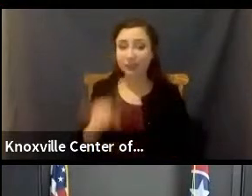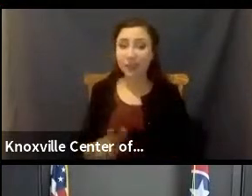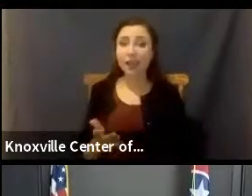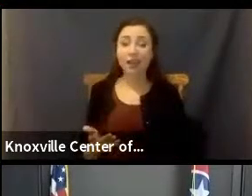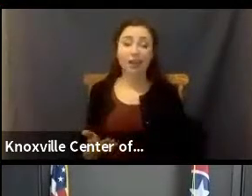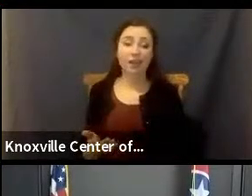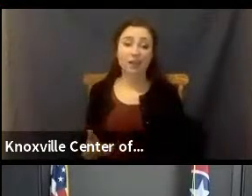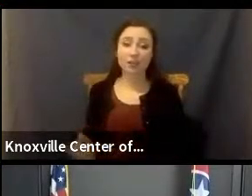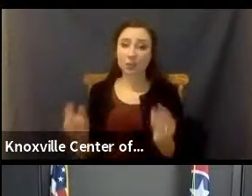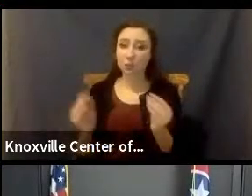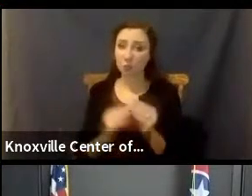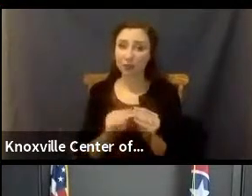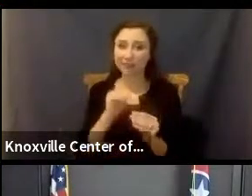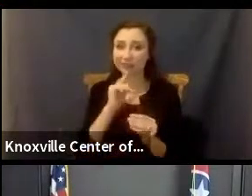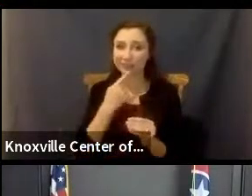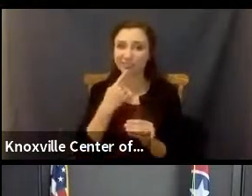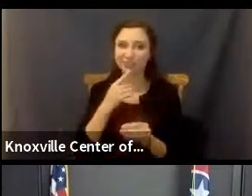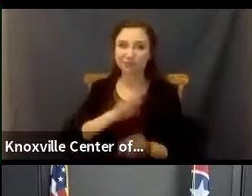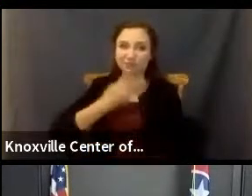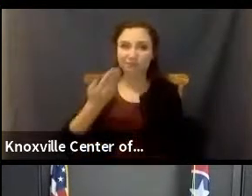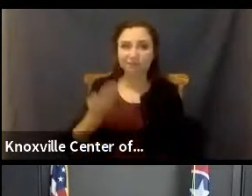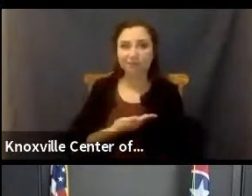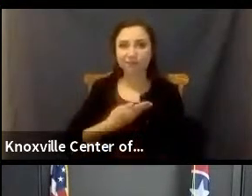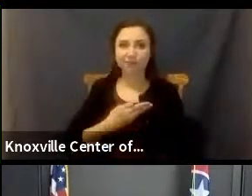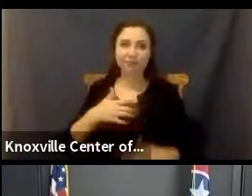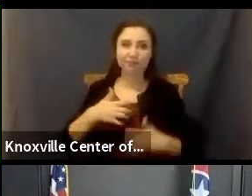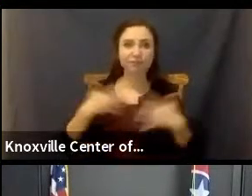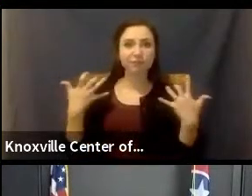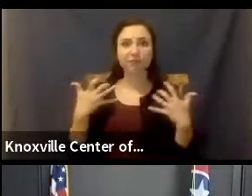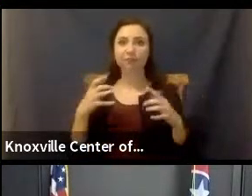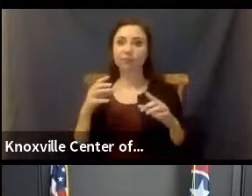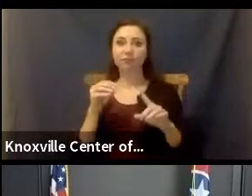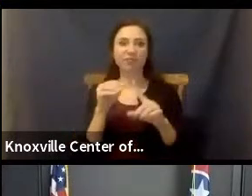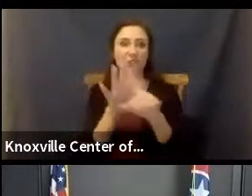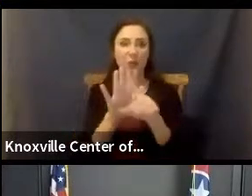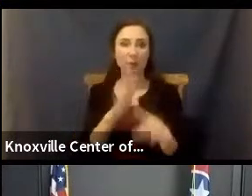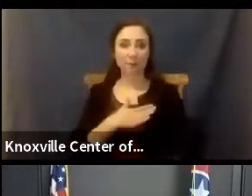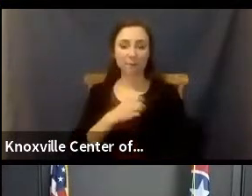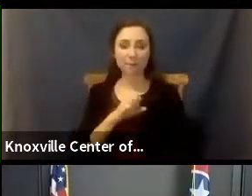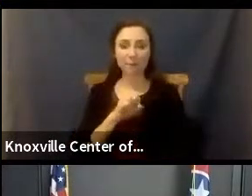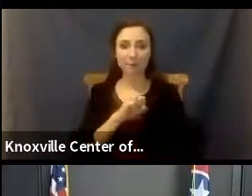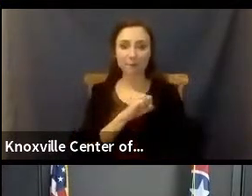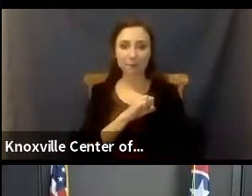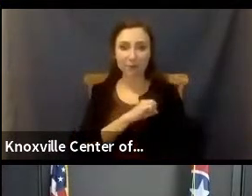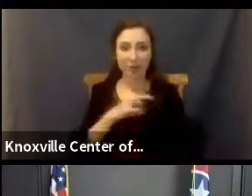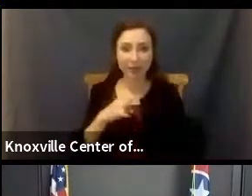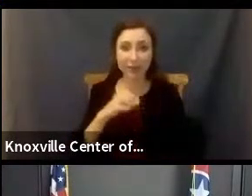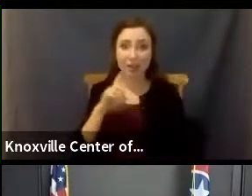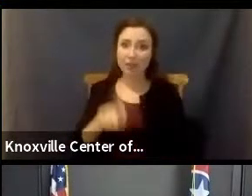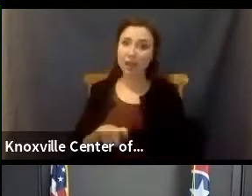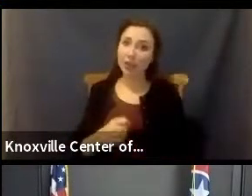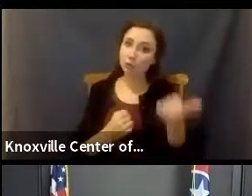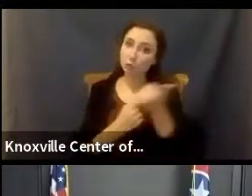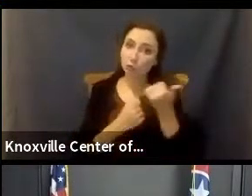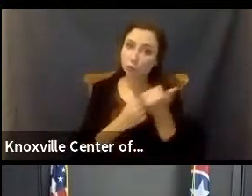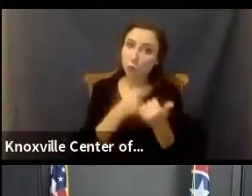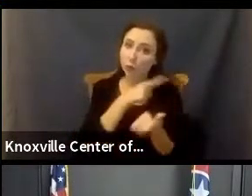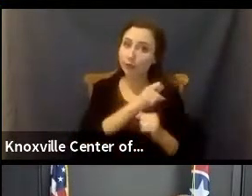more animosity is going to be unleashed against my staff. And I feel like I have to stand up and protect them a little